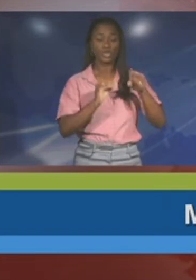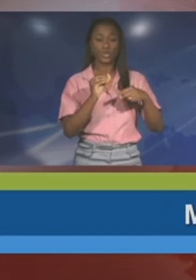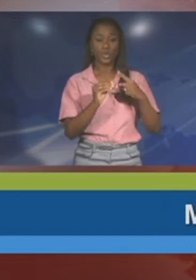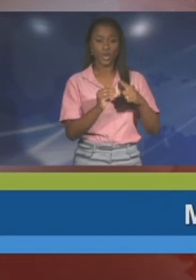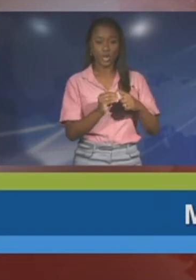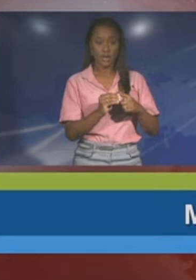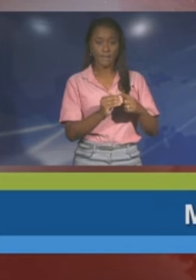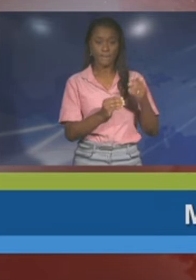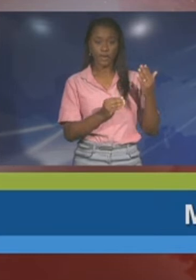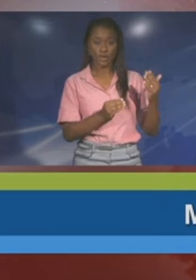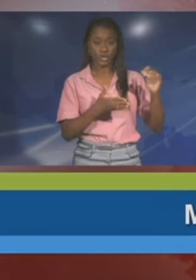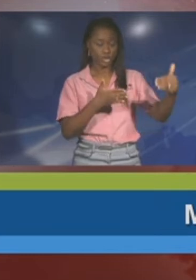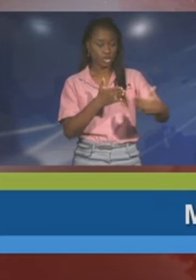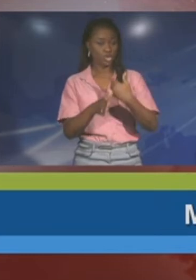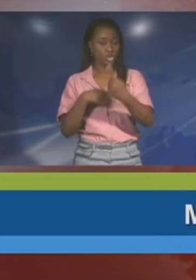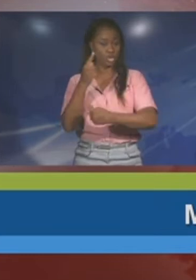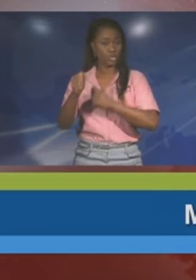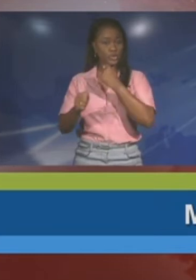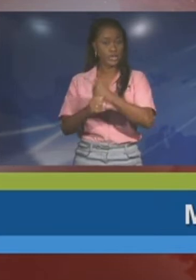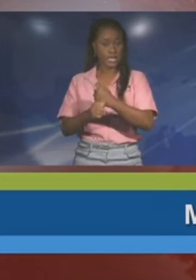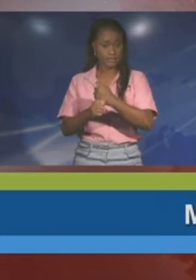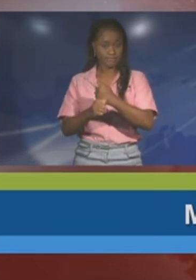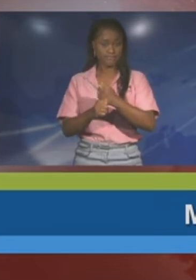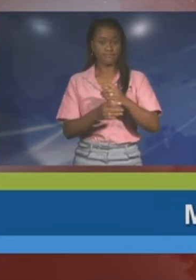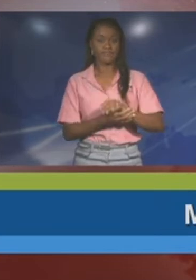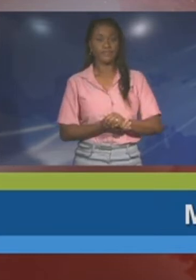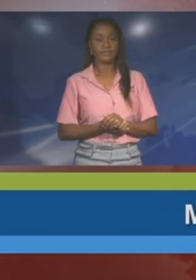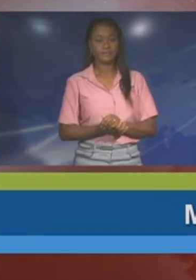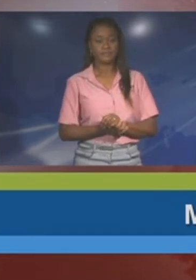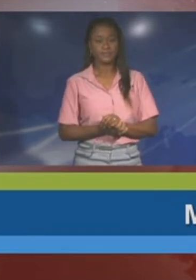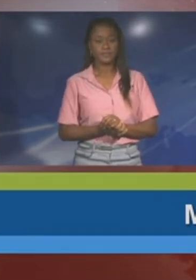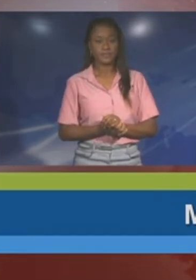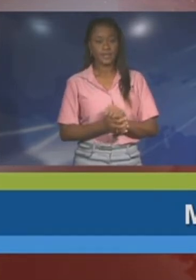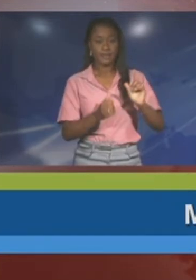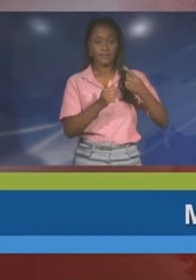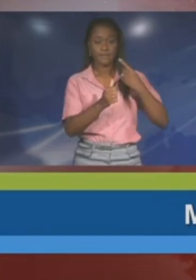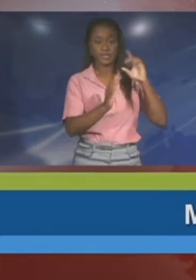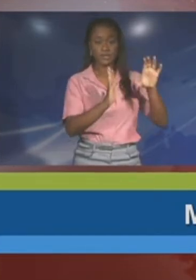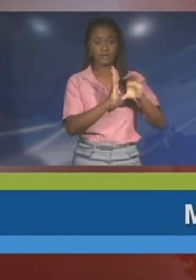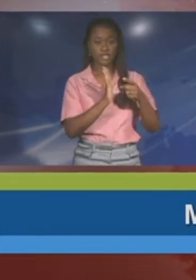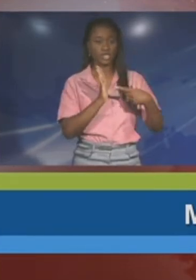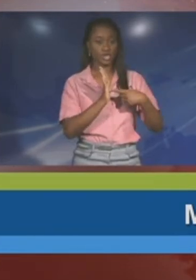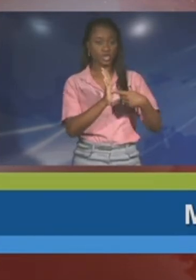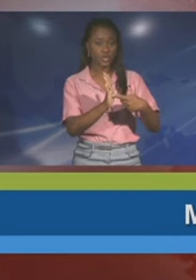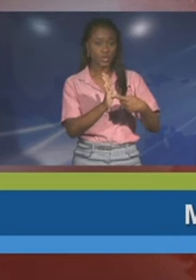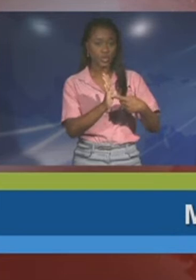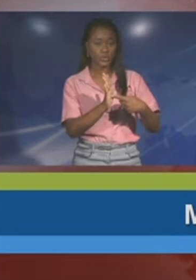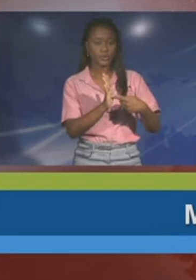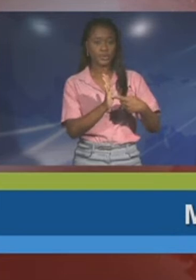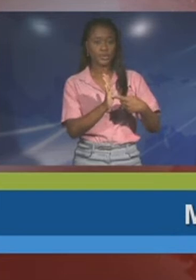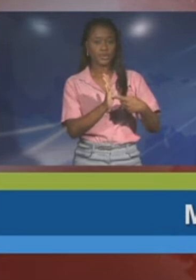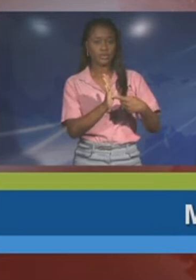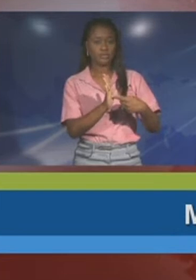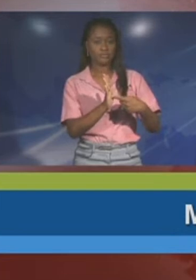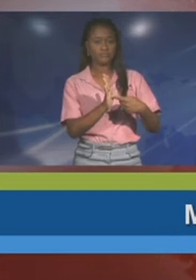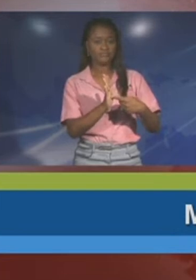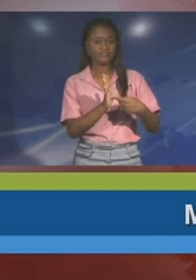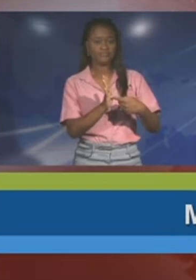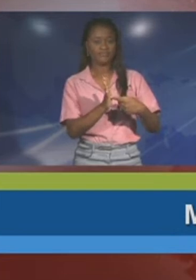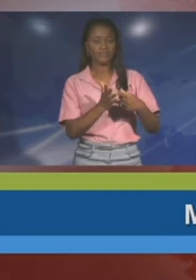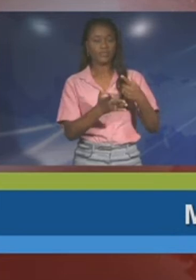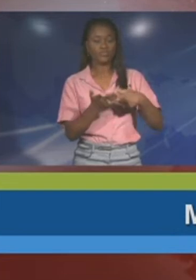of concern and its descendant lineages. So the first slide describes some of the characteristics of variants of